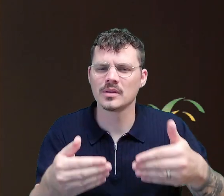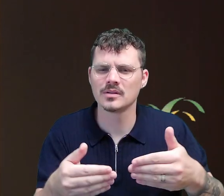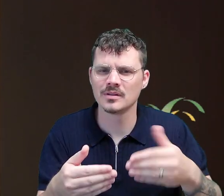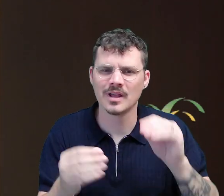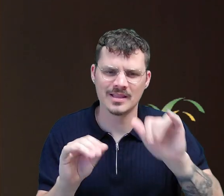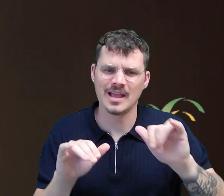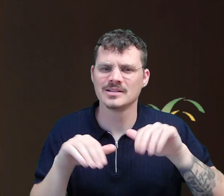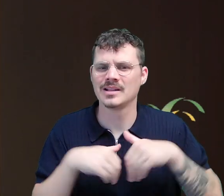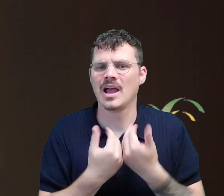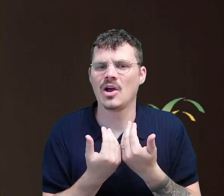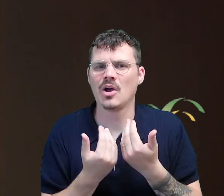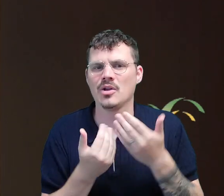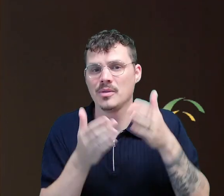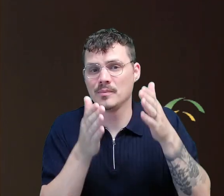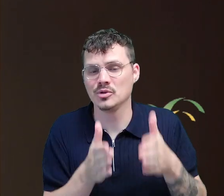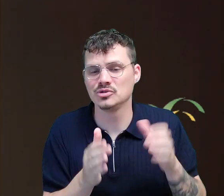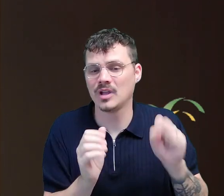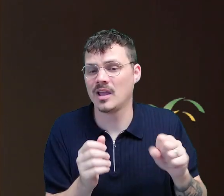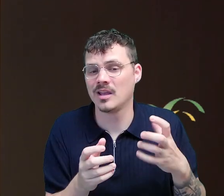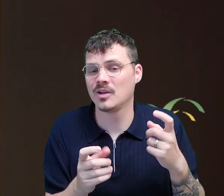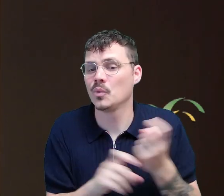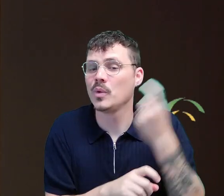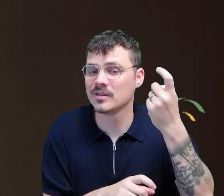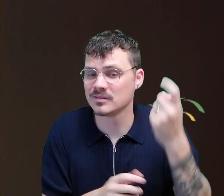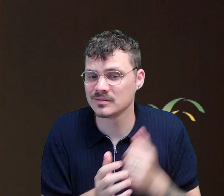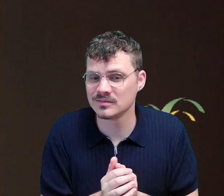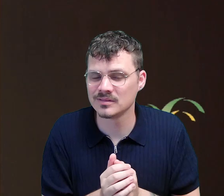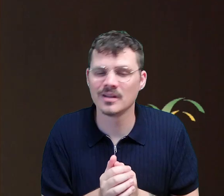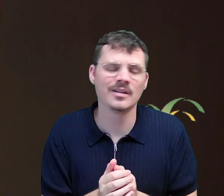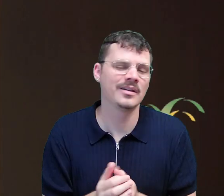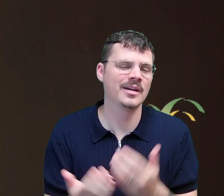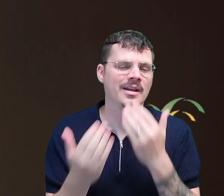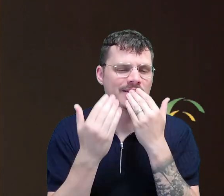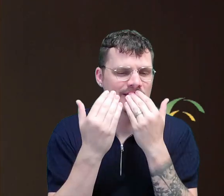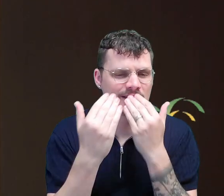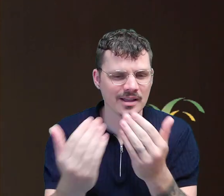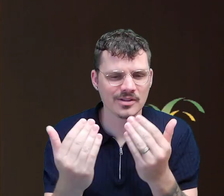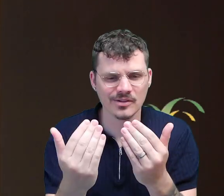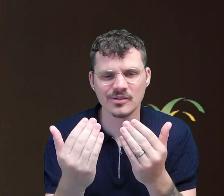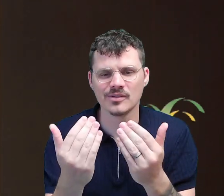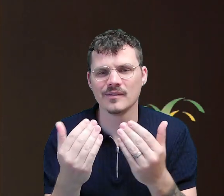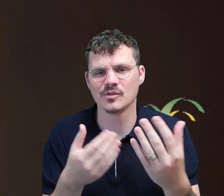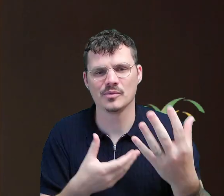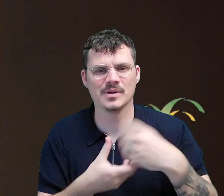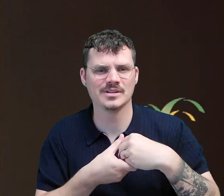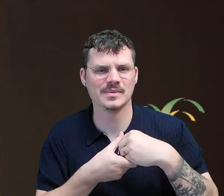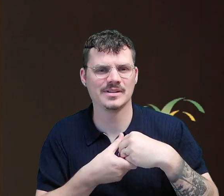And that's how the person wins. Thank you for